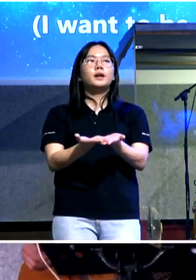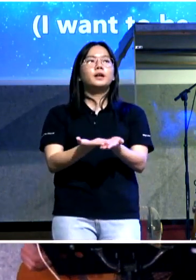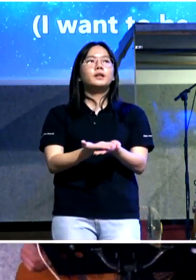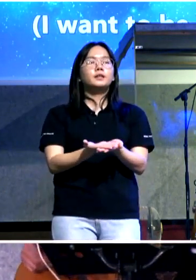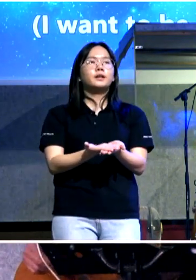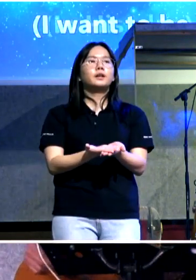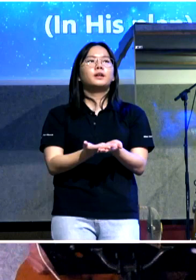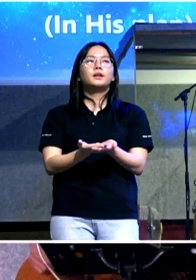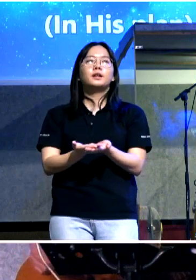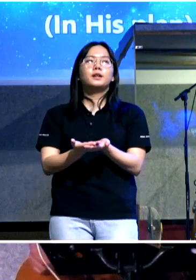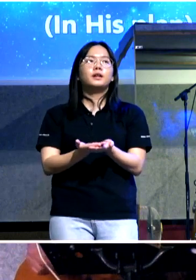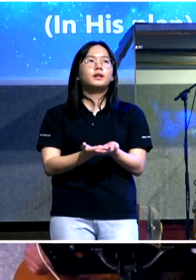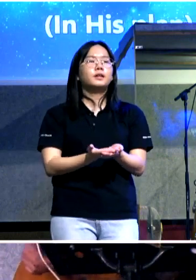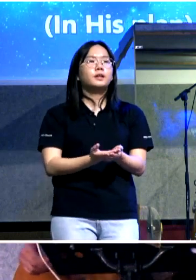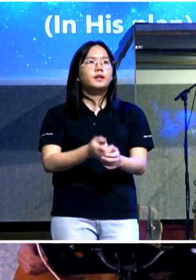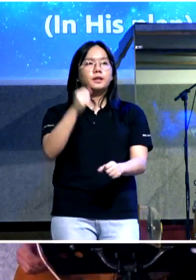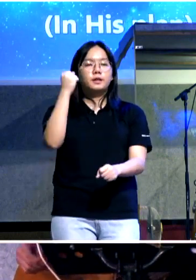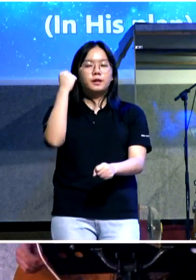berada